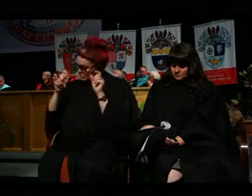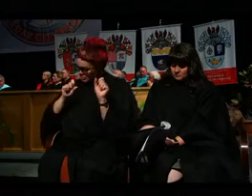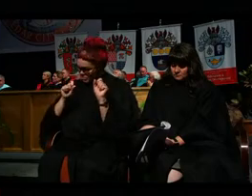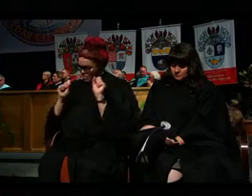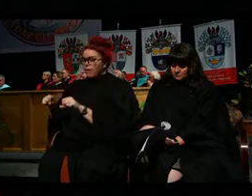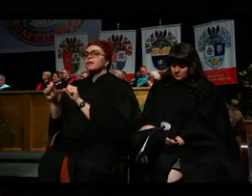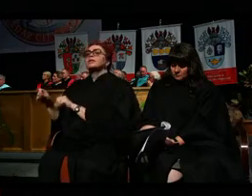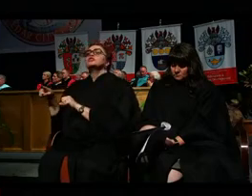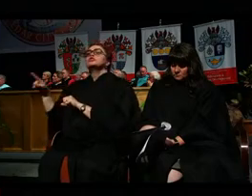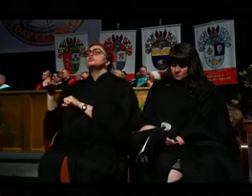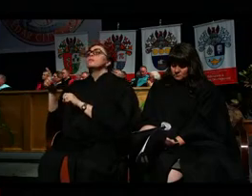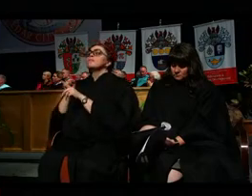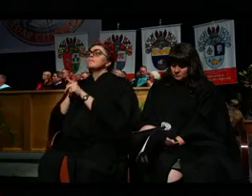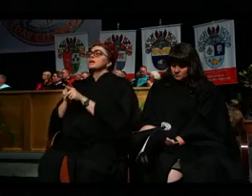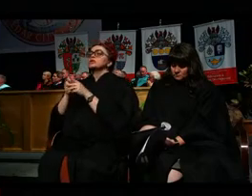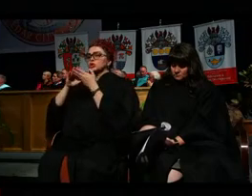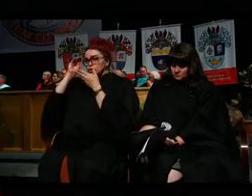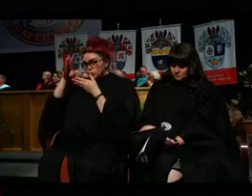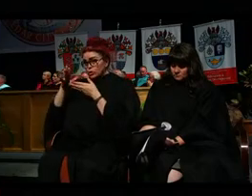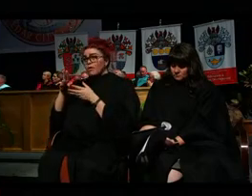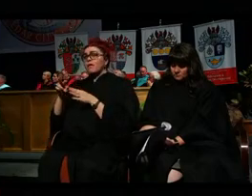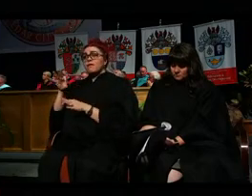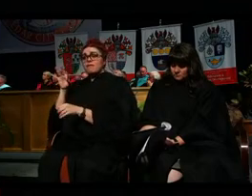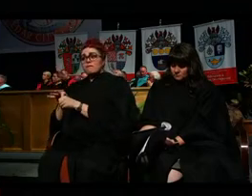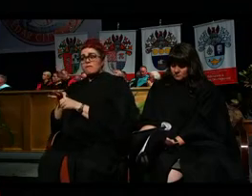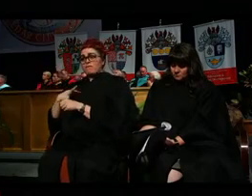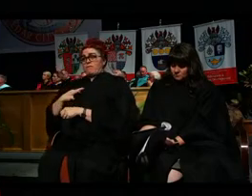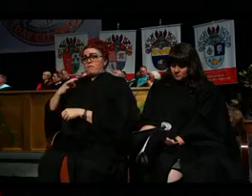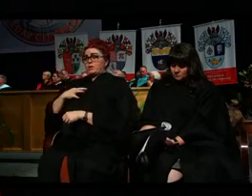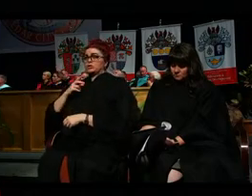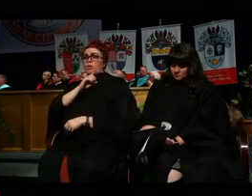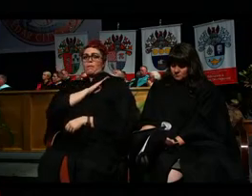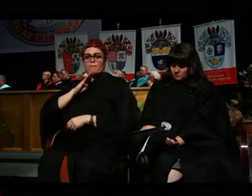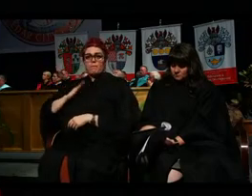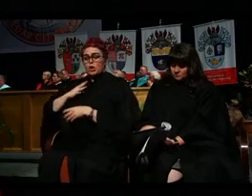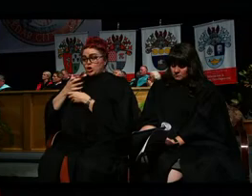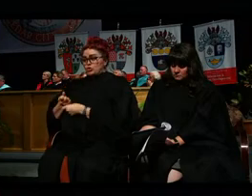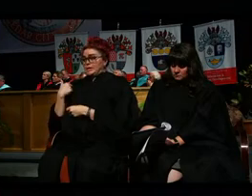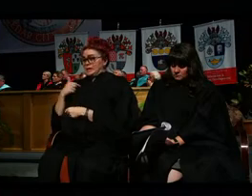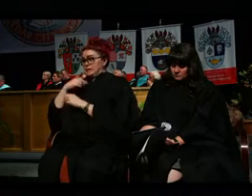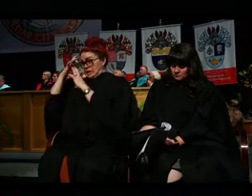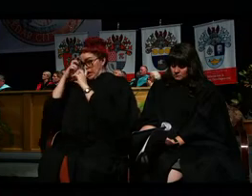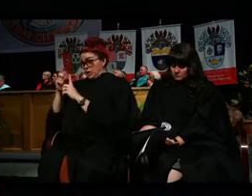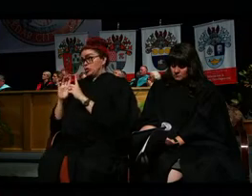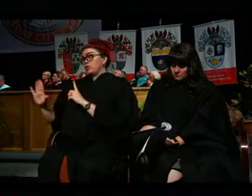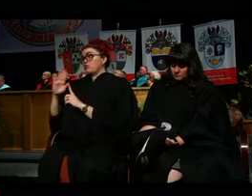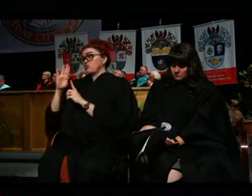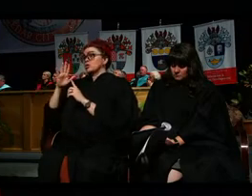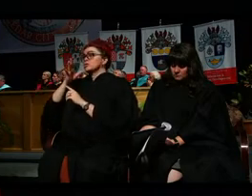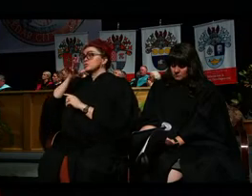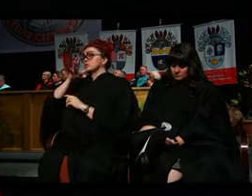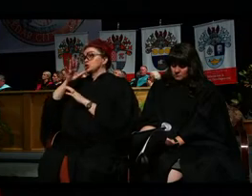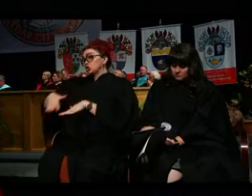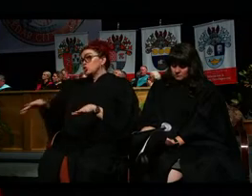graduates, volunteer on boards, trust us to educate your children and grandchildren, and you donate your resources. Thank